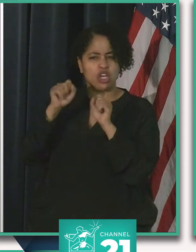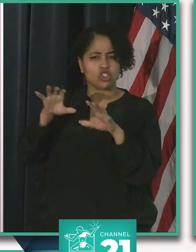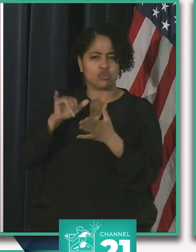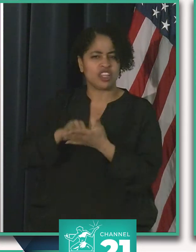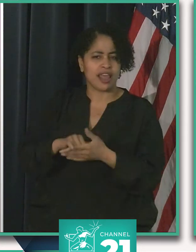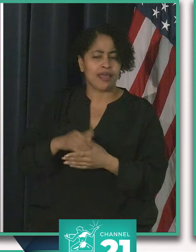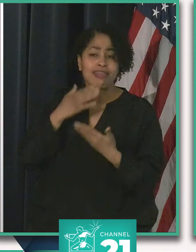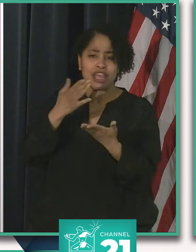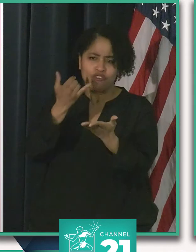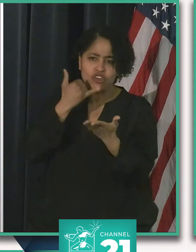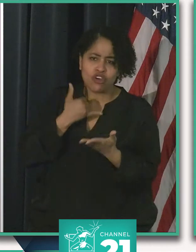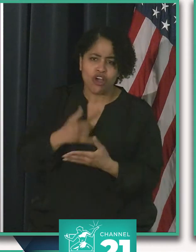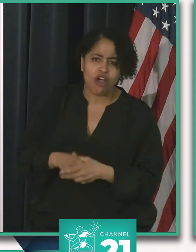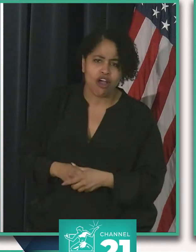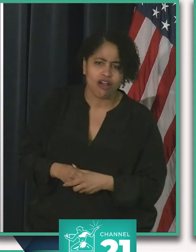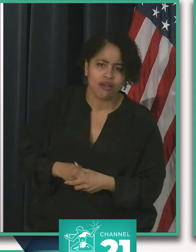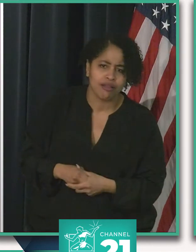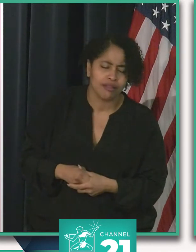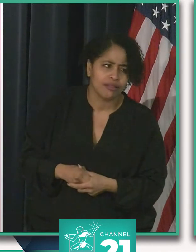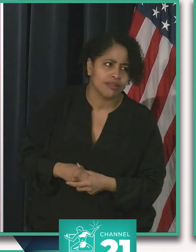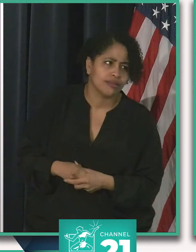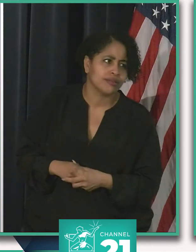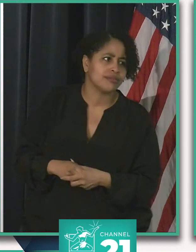for that call.